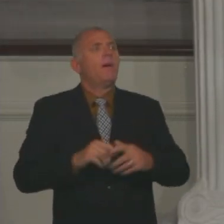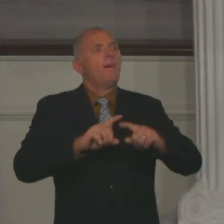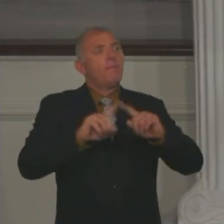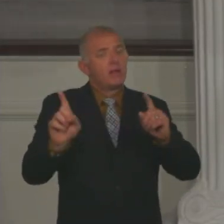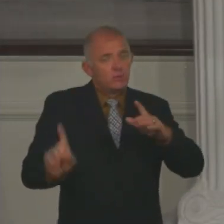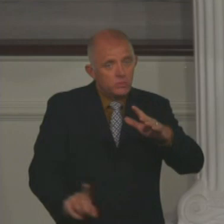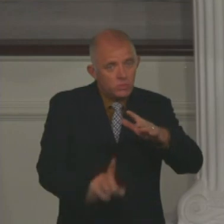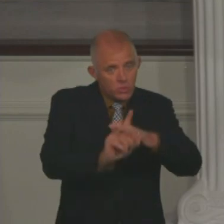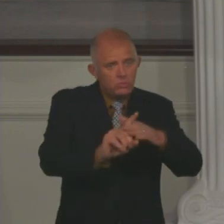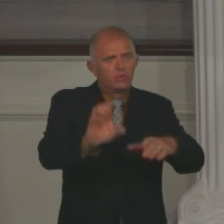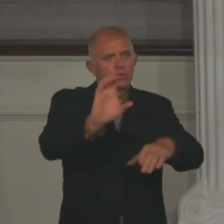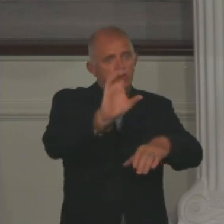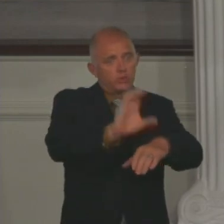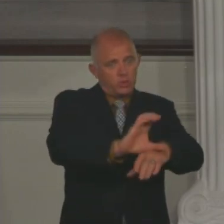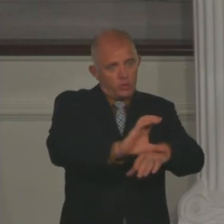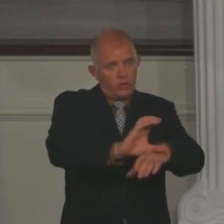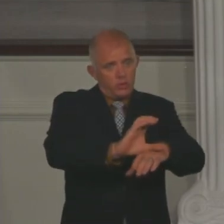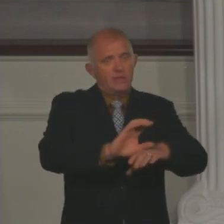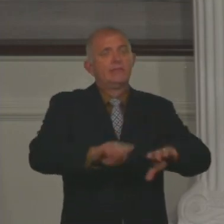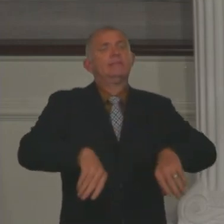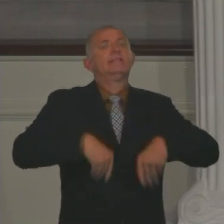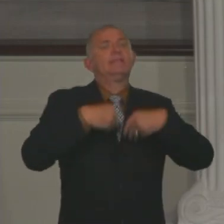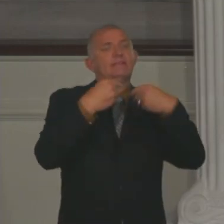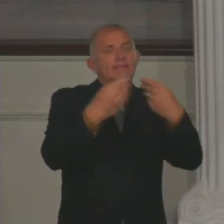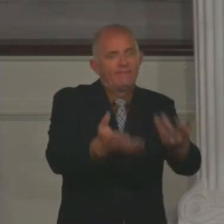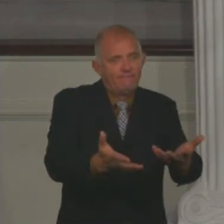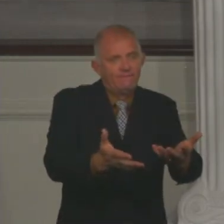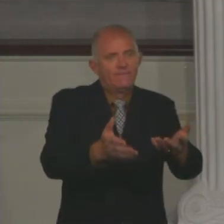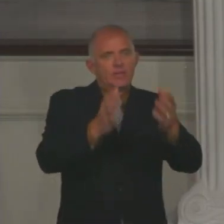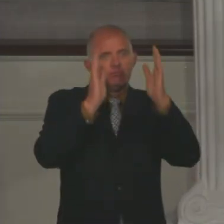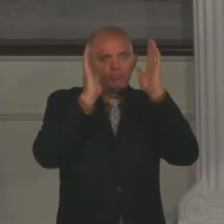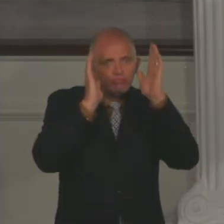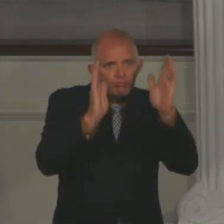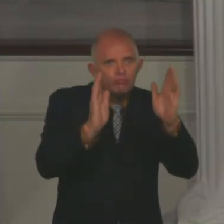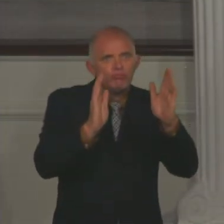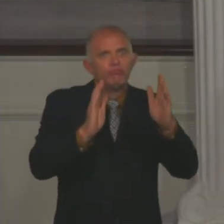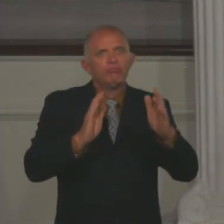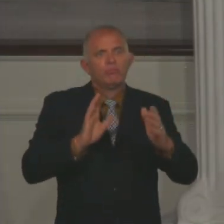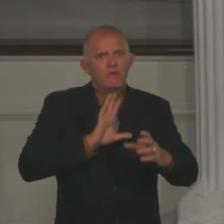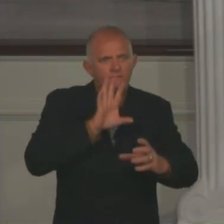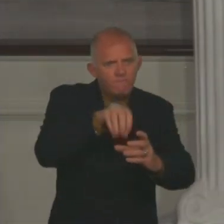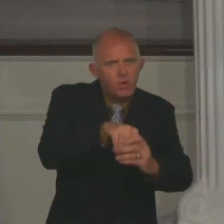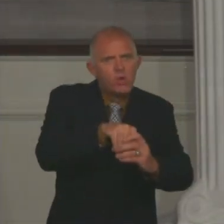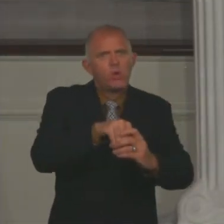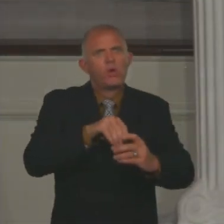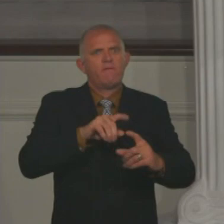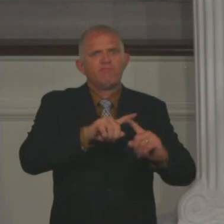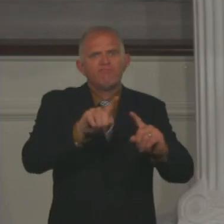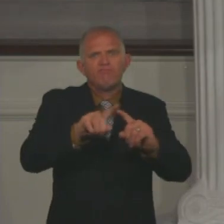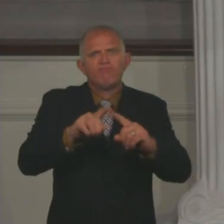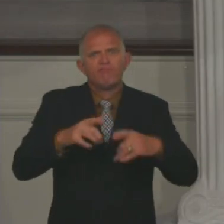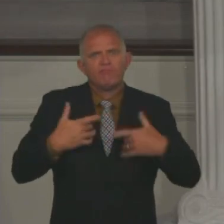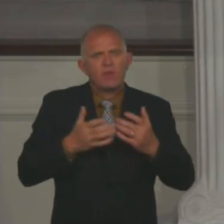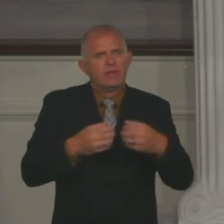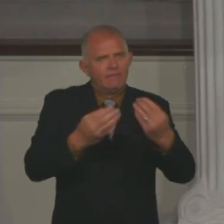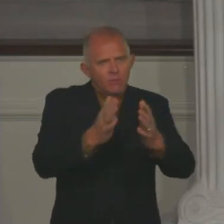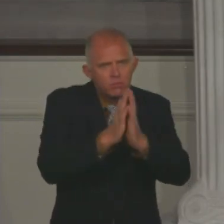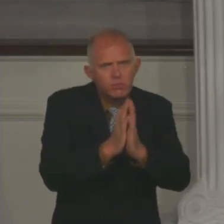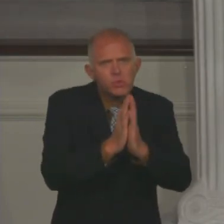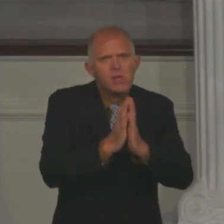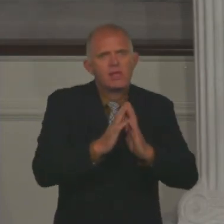to give of your attention, give your participation, give of your prayer, give of